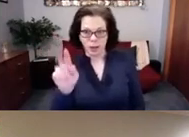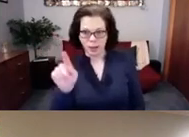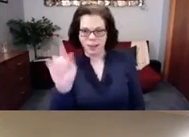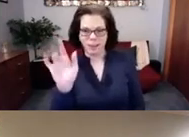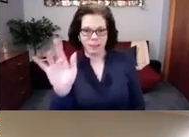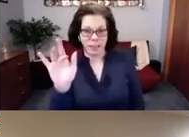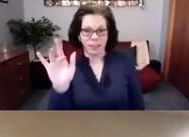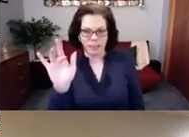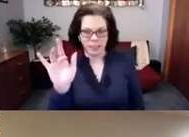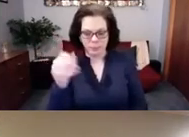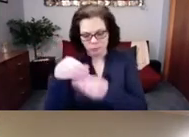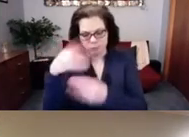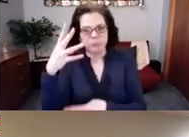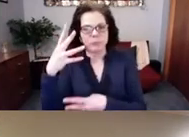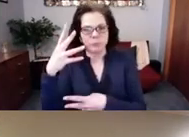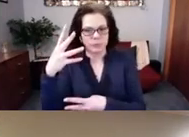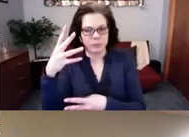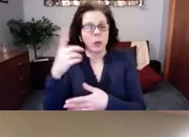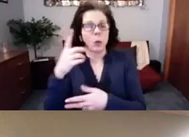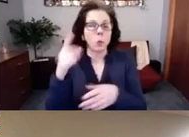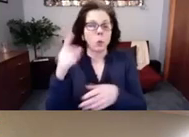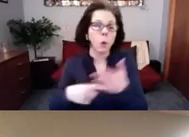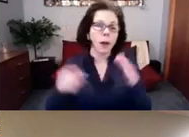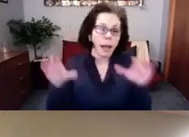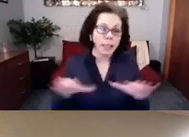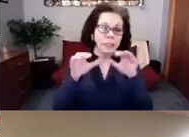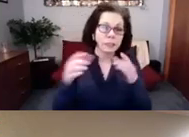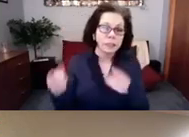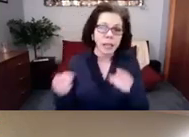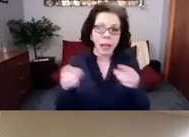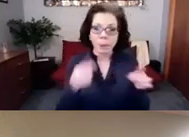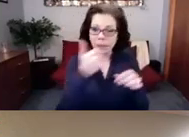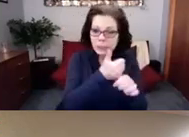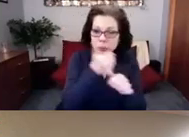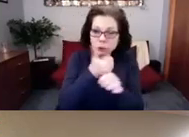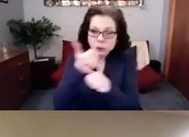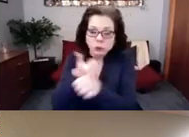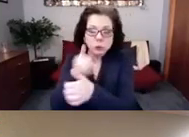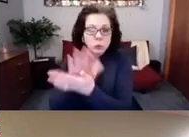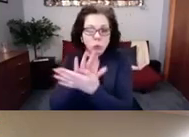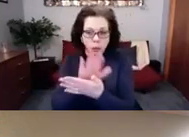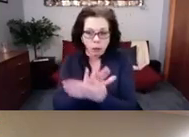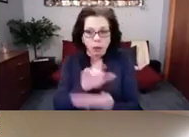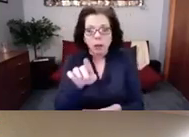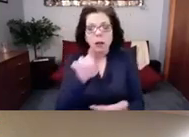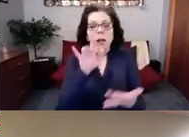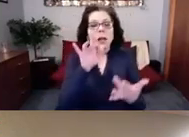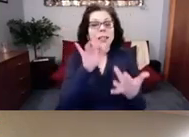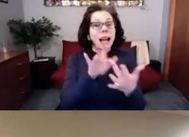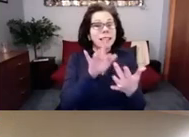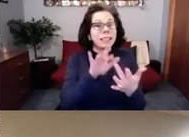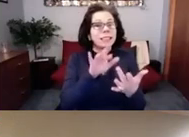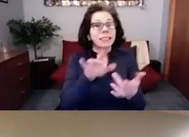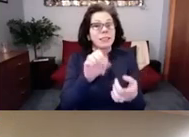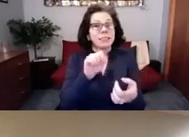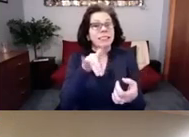link will provide you with what activities are happening at each school site, the contact of the site manager at the